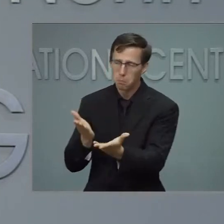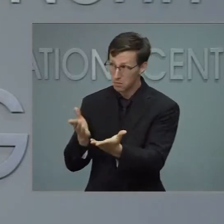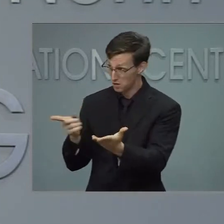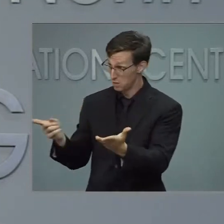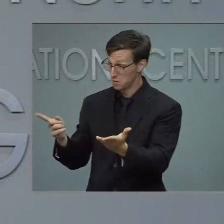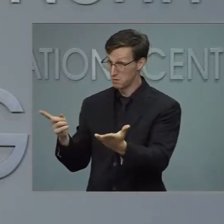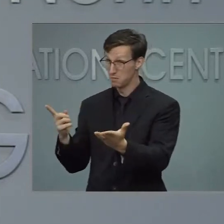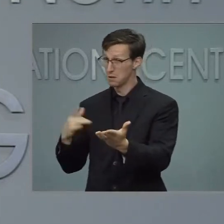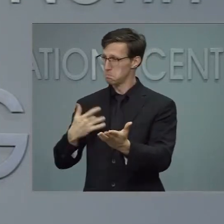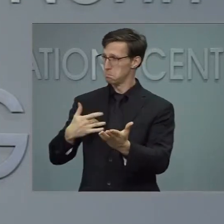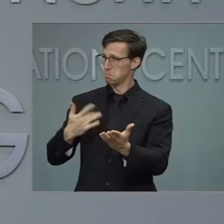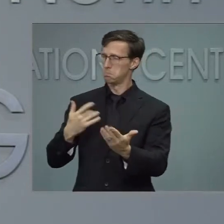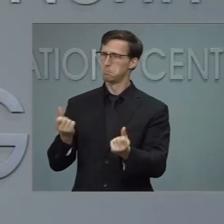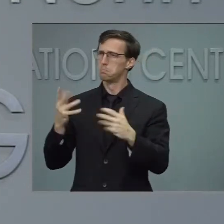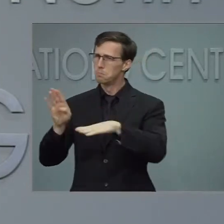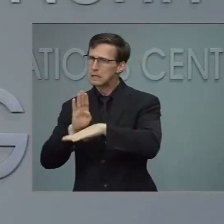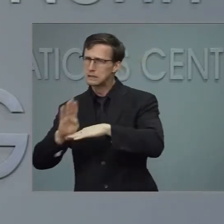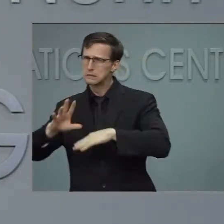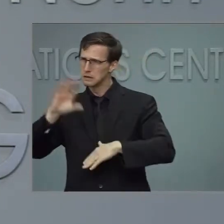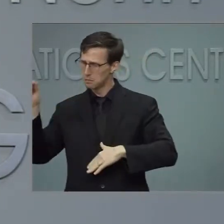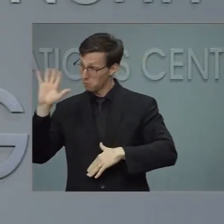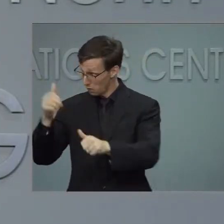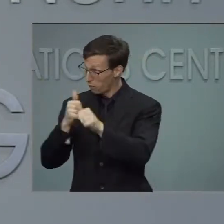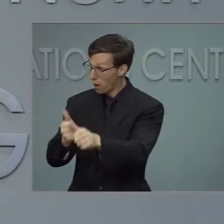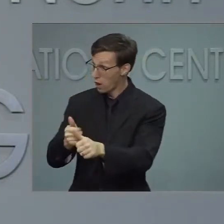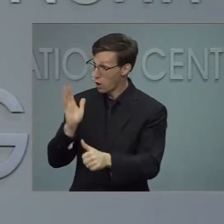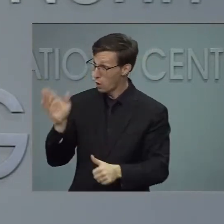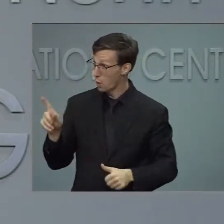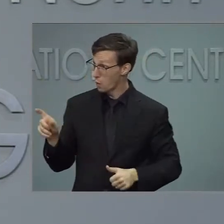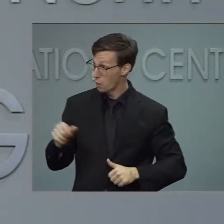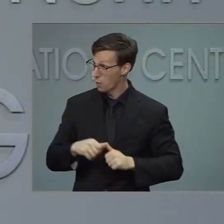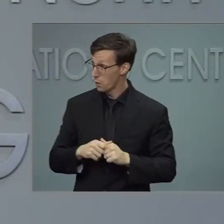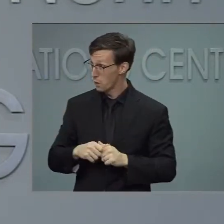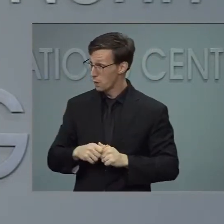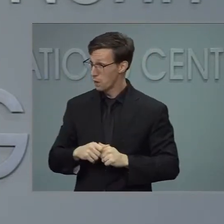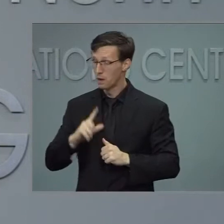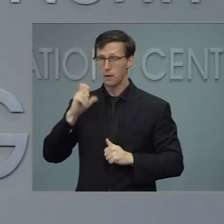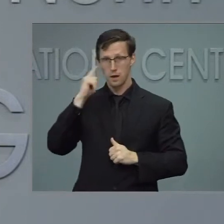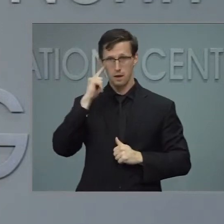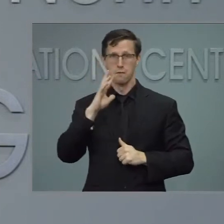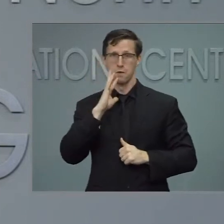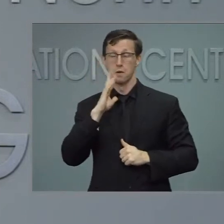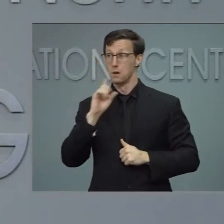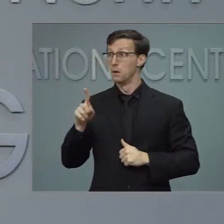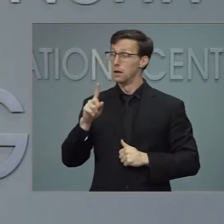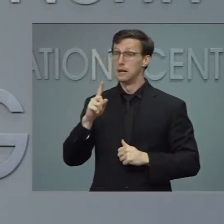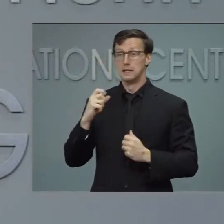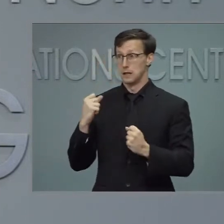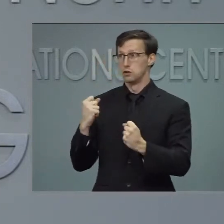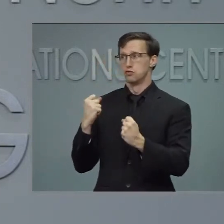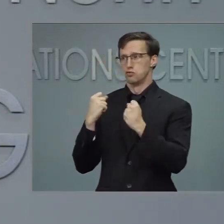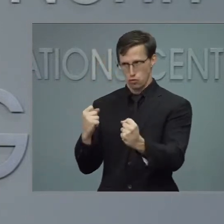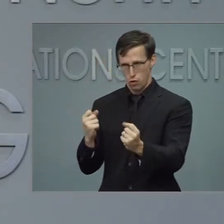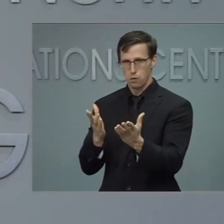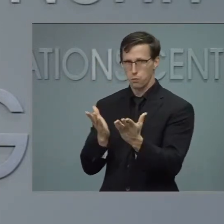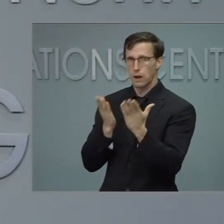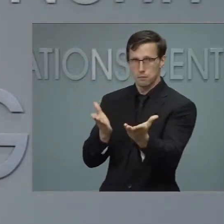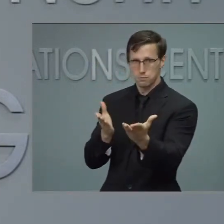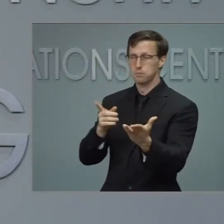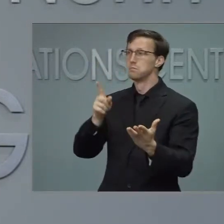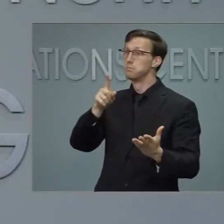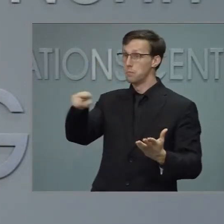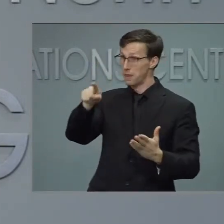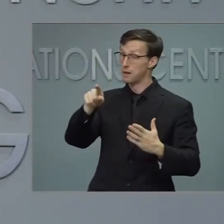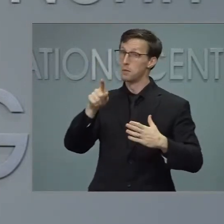and companies may follow through with that suggestion? Well, it's a strong recommendation that these companies verify